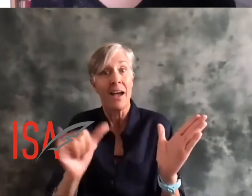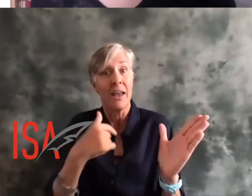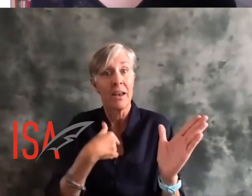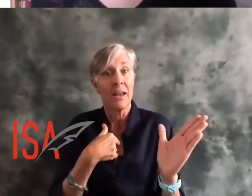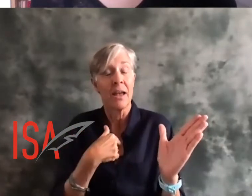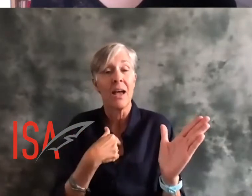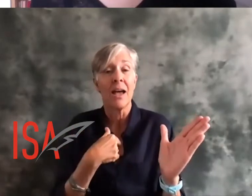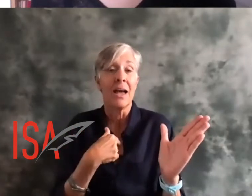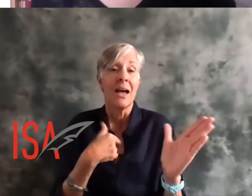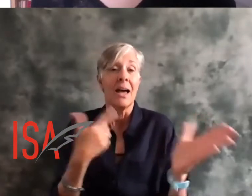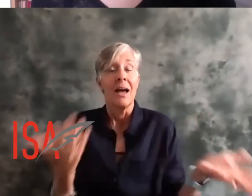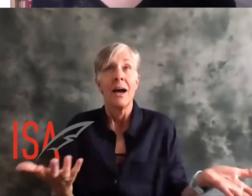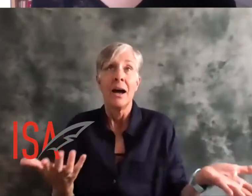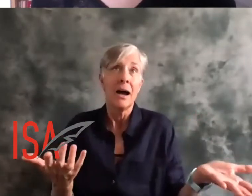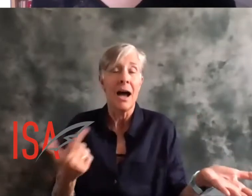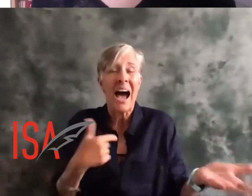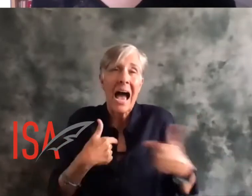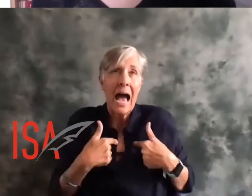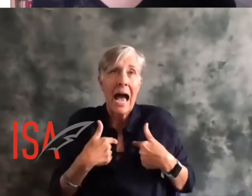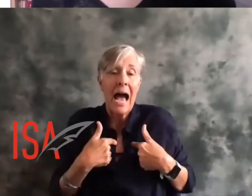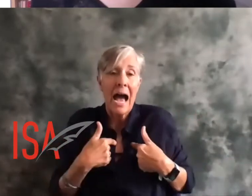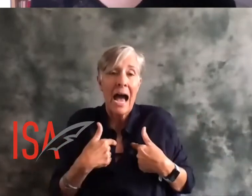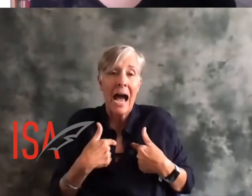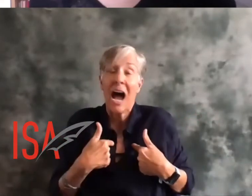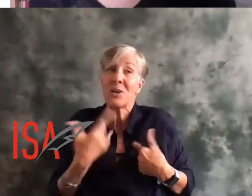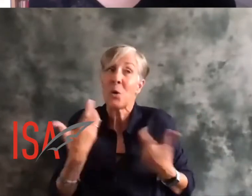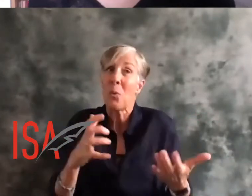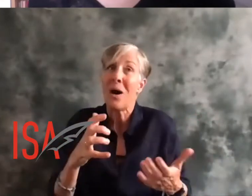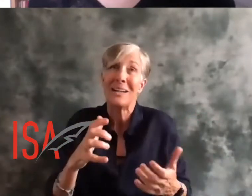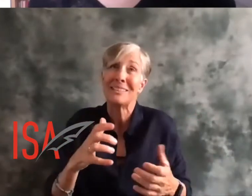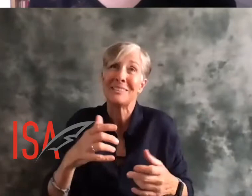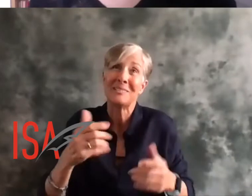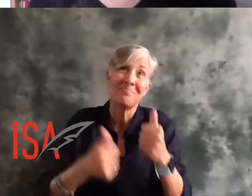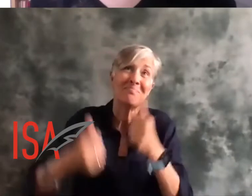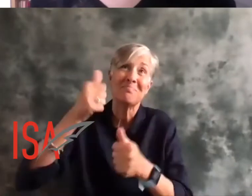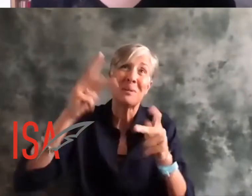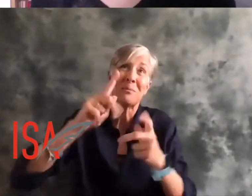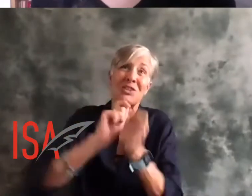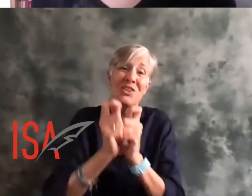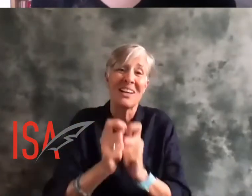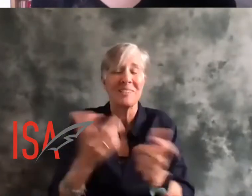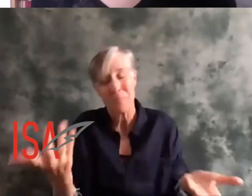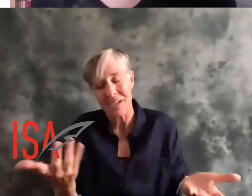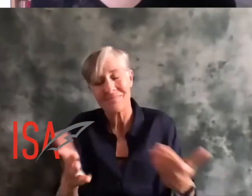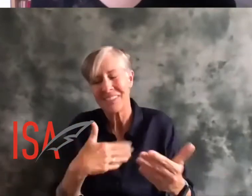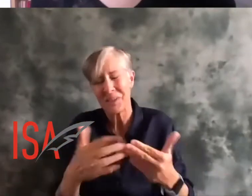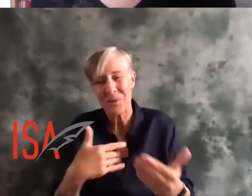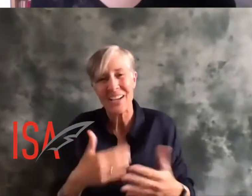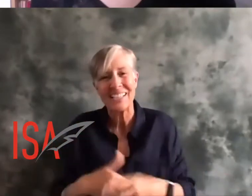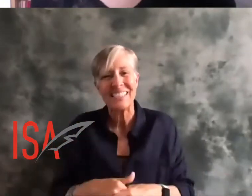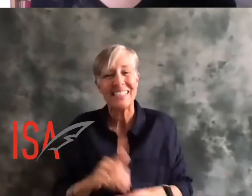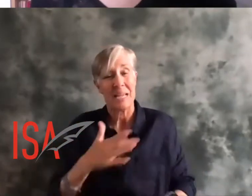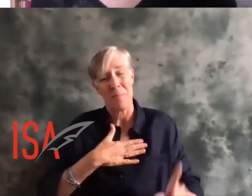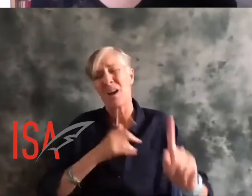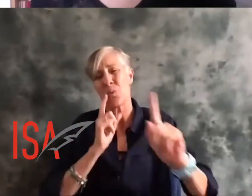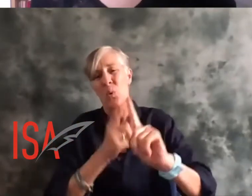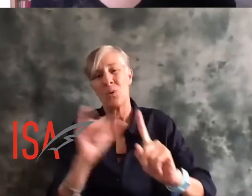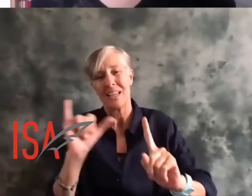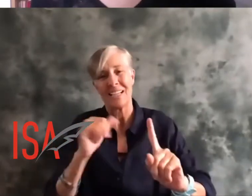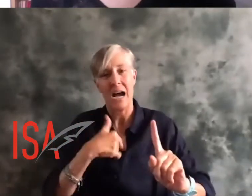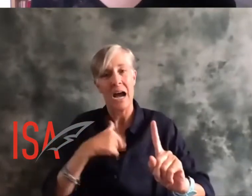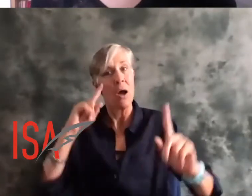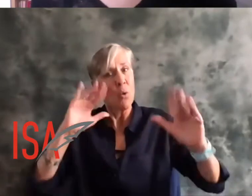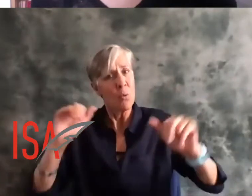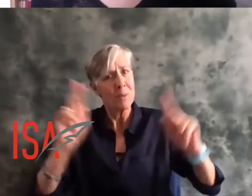to, of course I don't want it to change. But my goal, right, and like you're saying, and I hope that